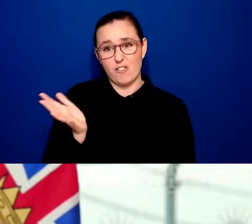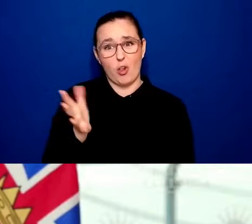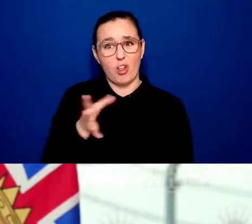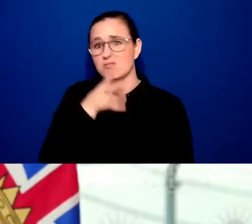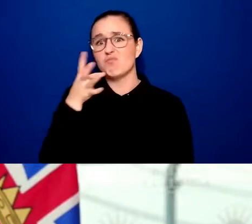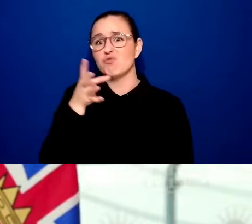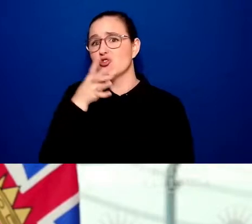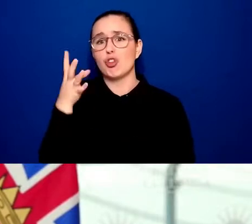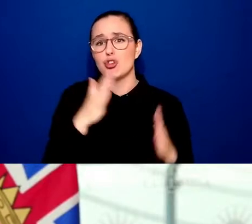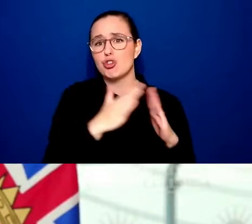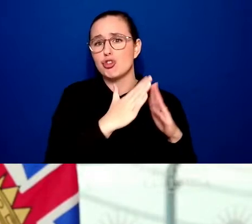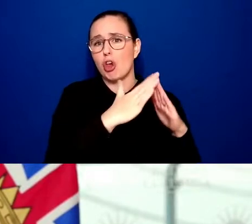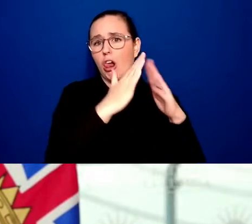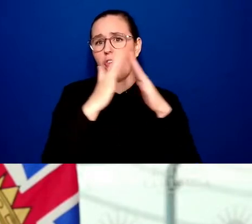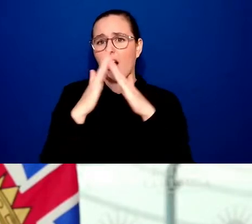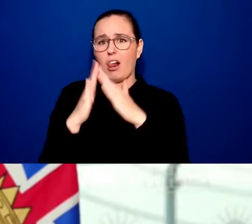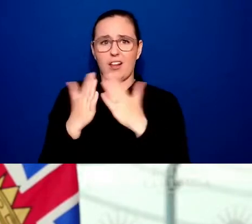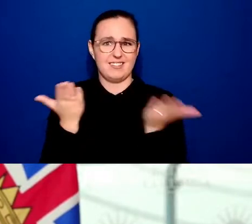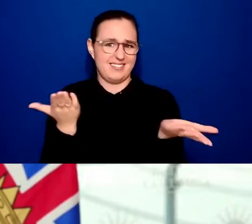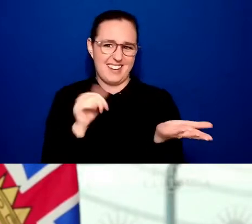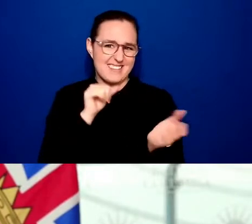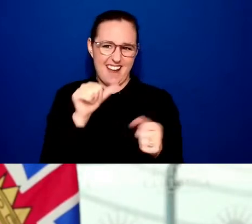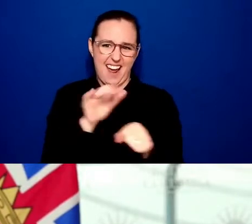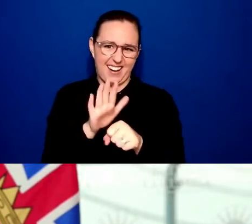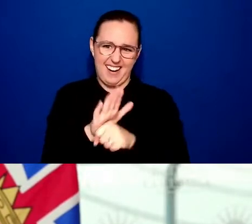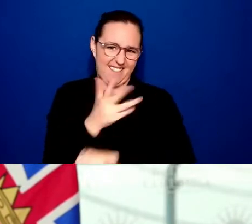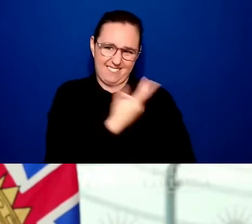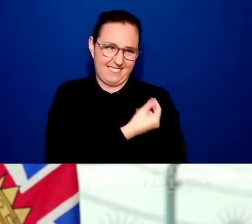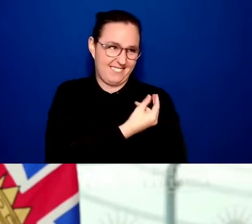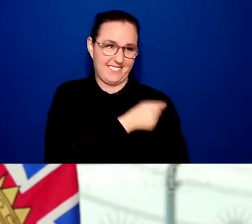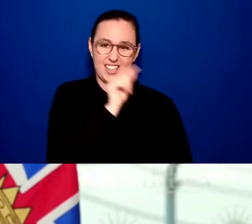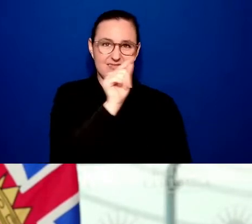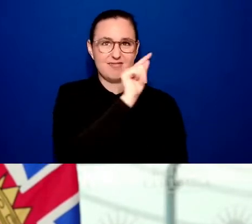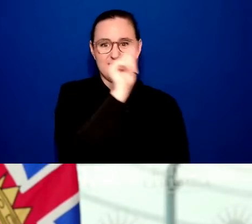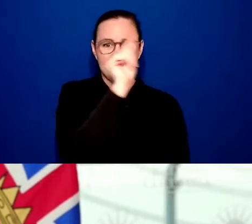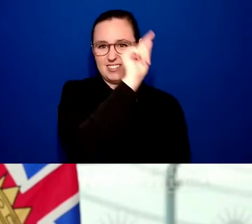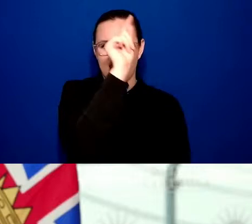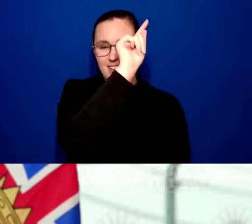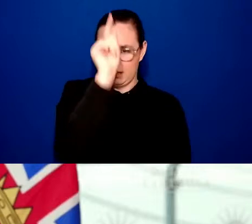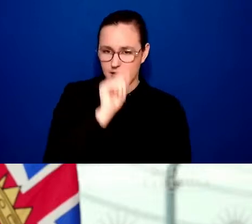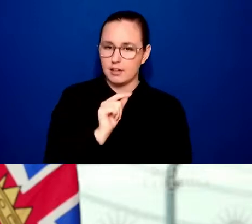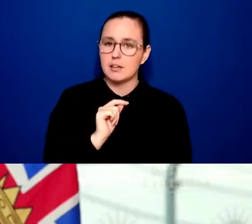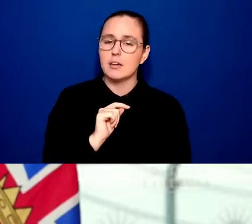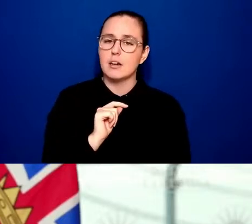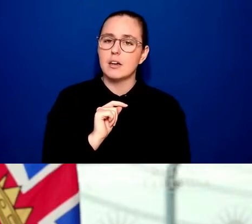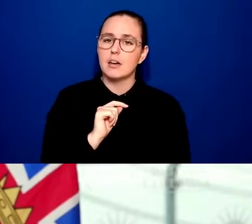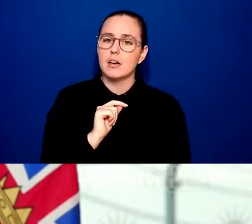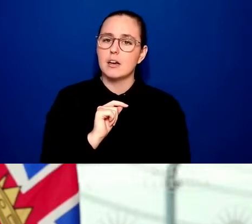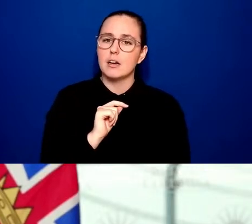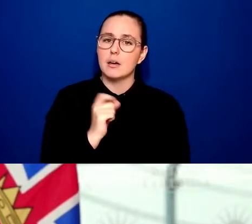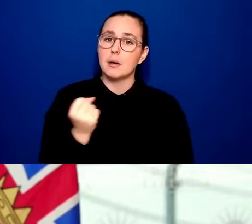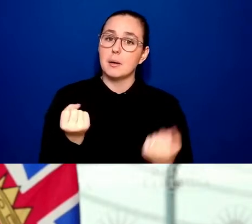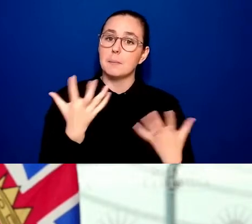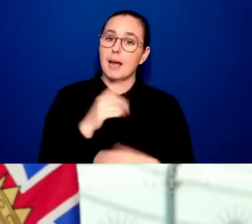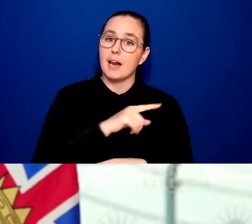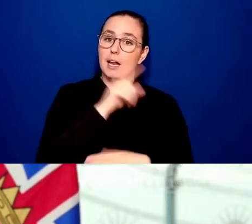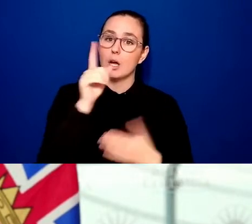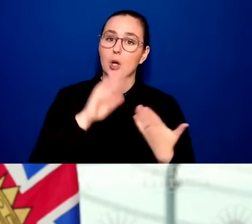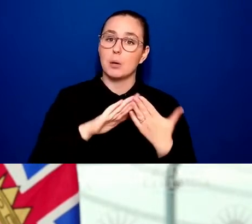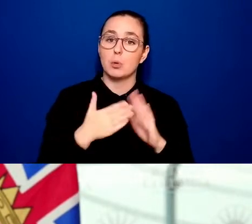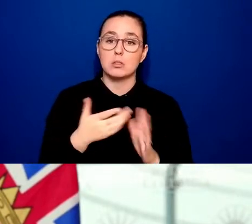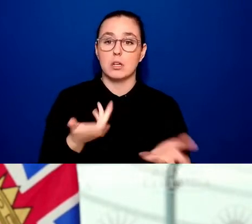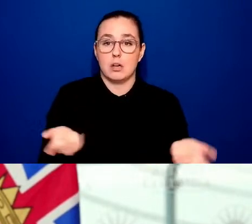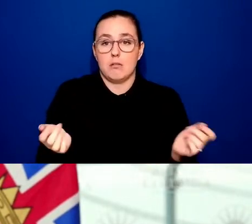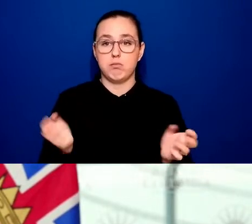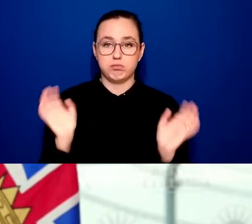majority, unvaccinated below the rest of BC. Many of them are feeling a bit of defeat right now as,